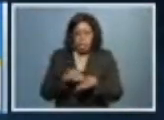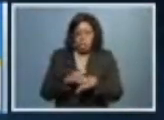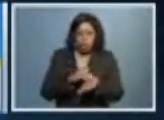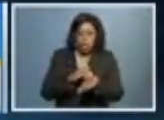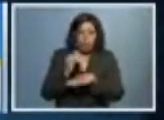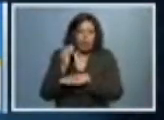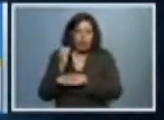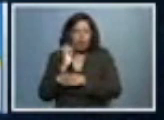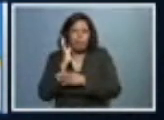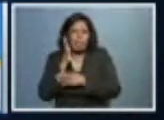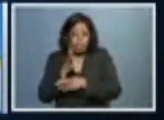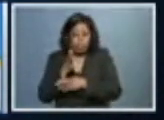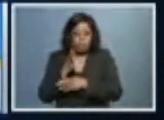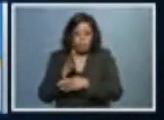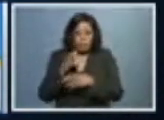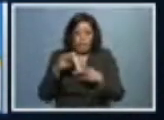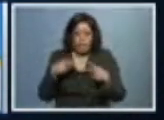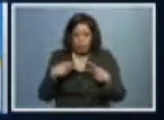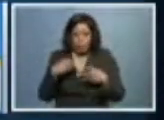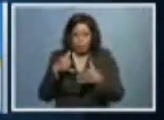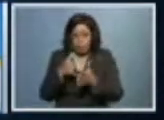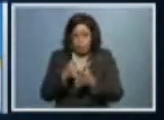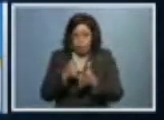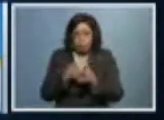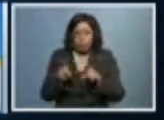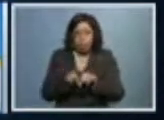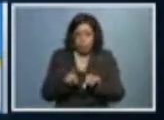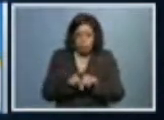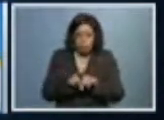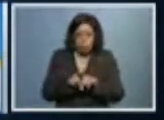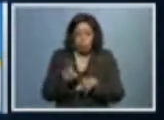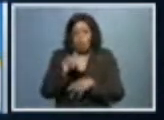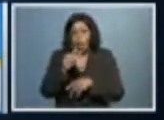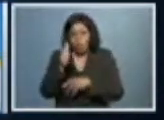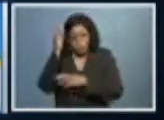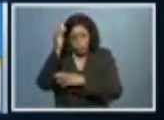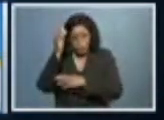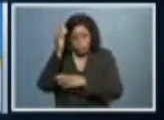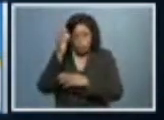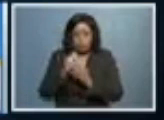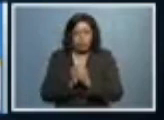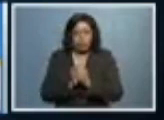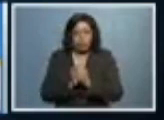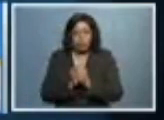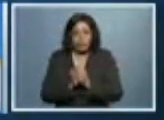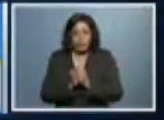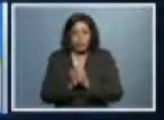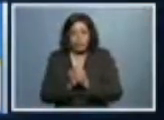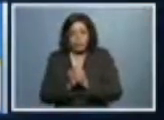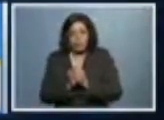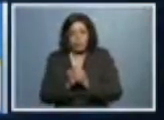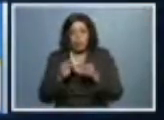been tested and are known to have mercury, there are also these other concerns. During our survey of